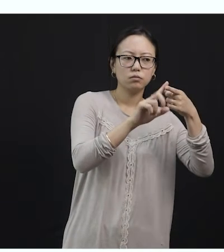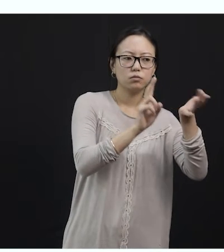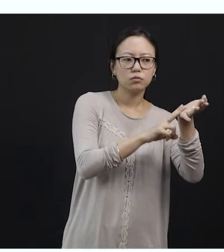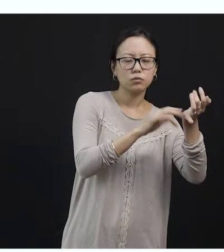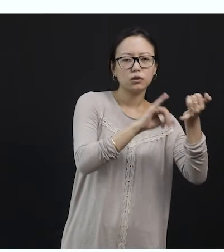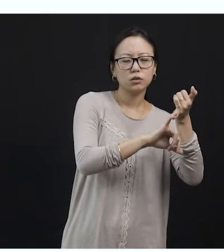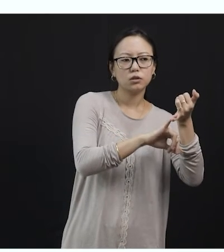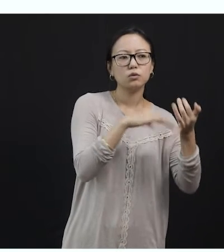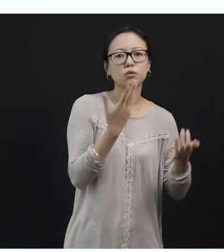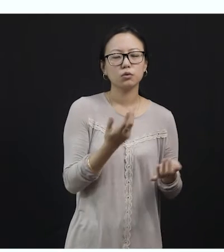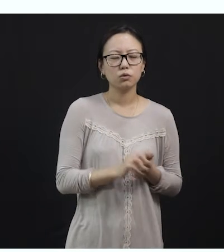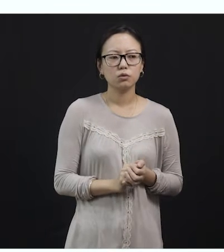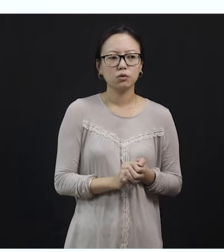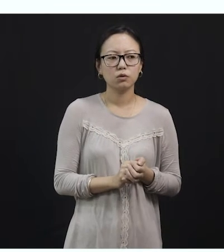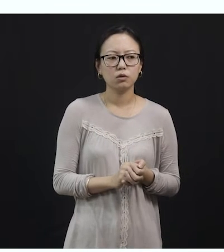write 3.